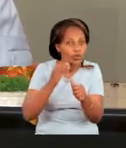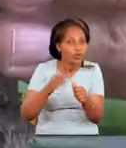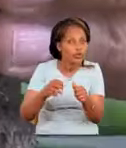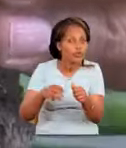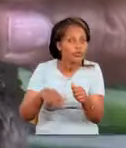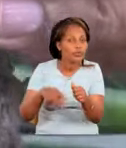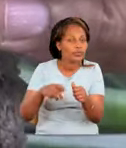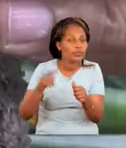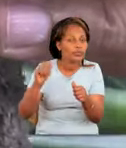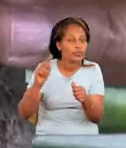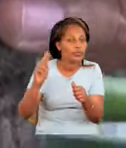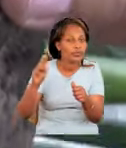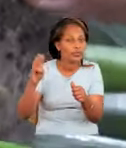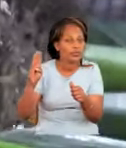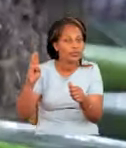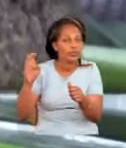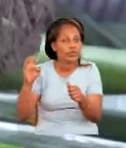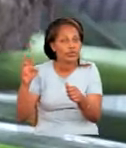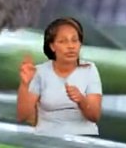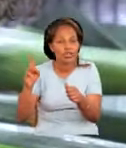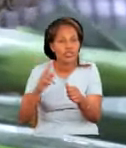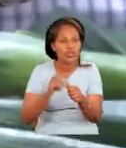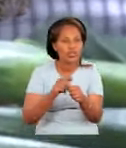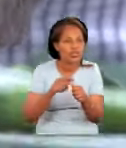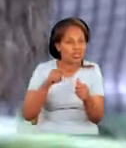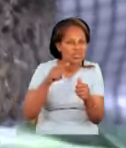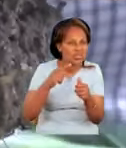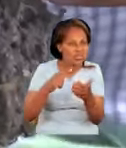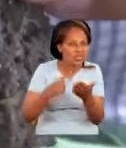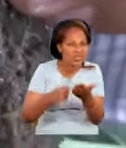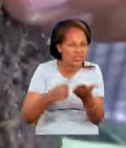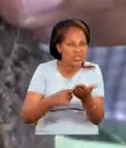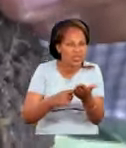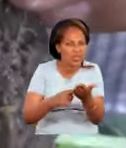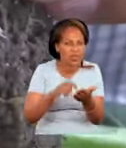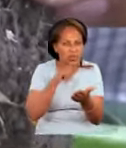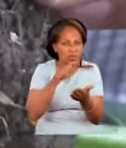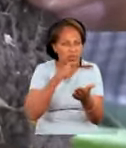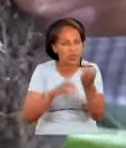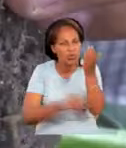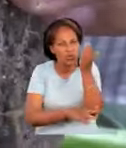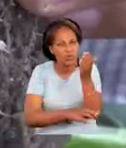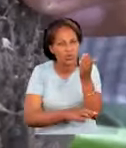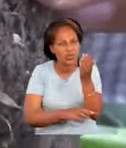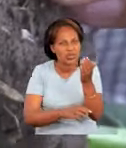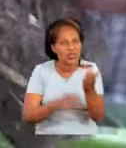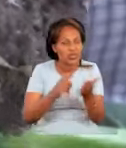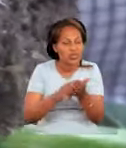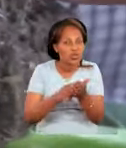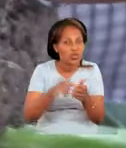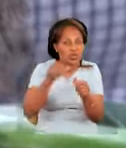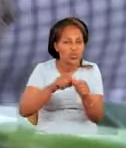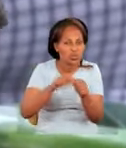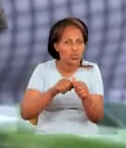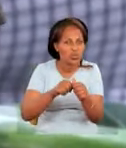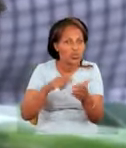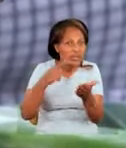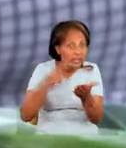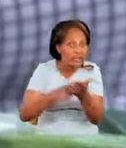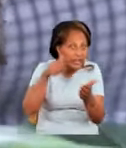Now, but this is not roots. These are, the smaller ones are roots, but the potato itself is not a